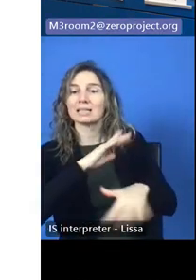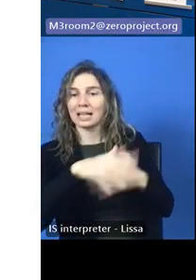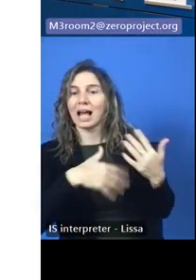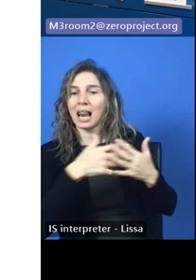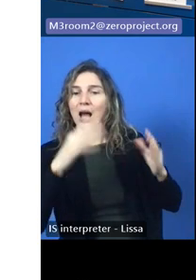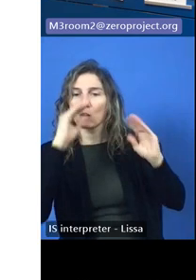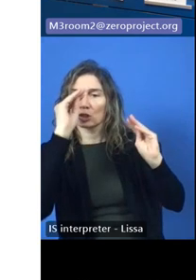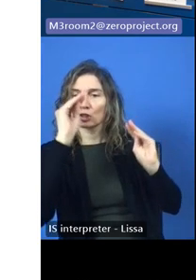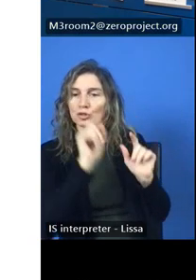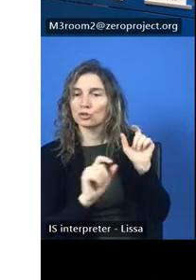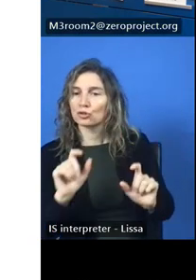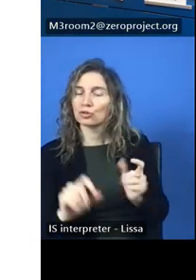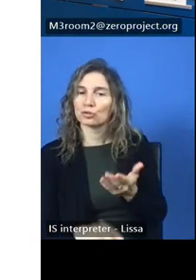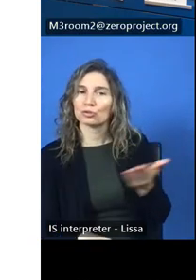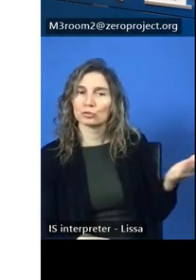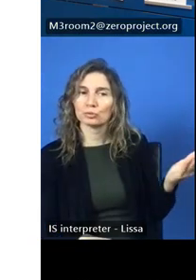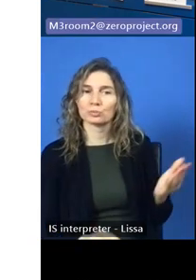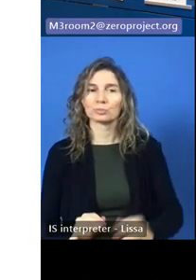Yeah, next